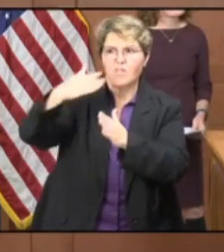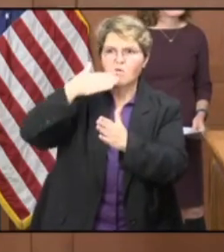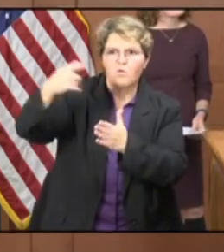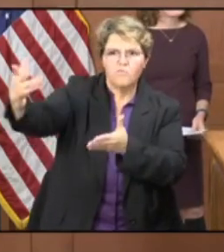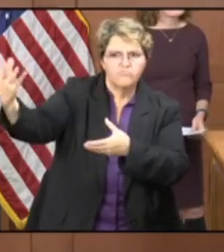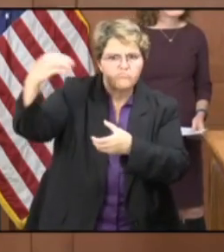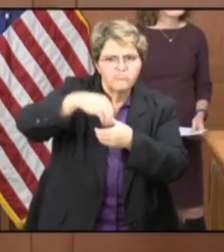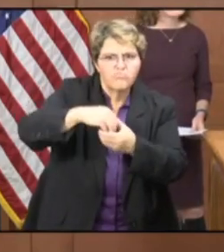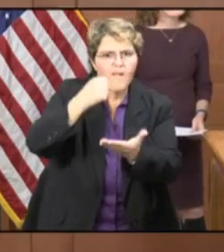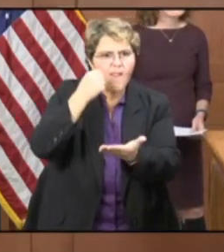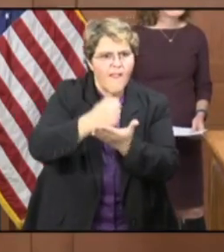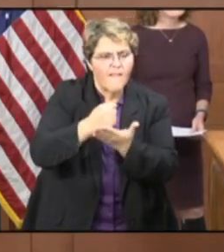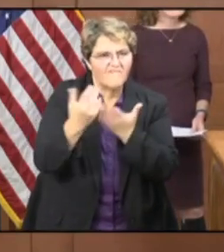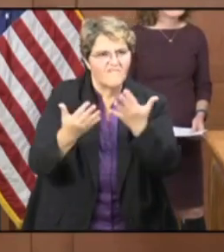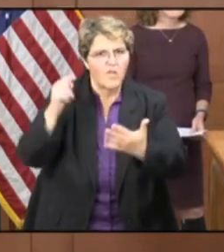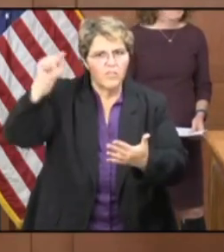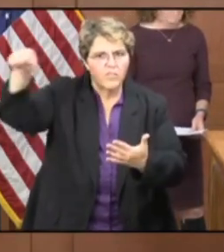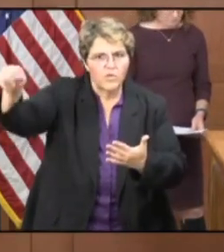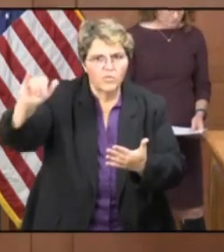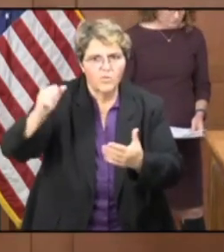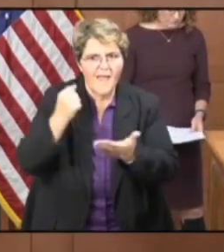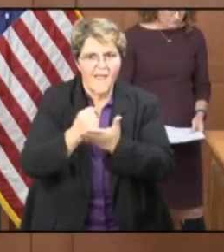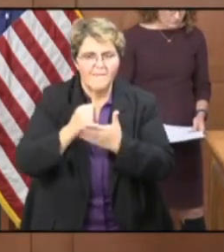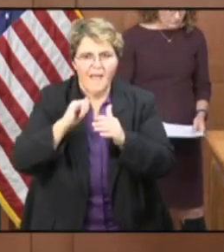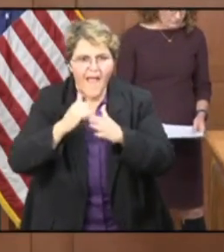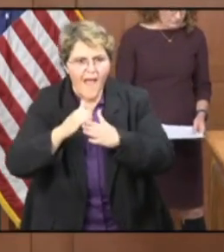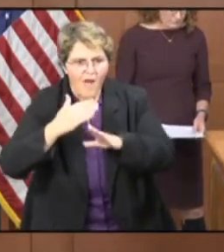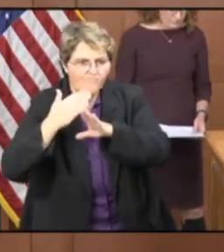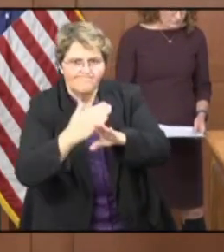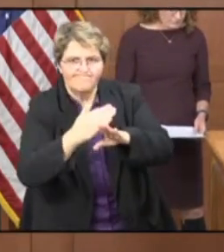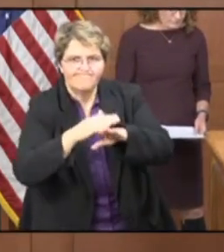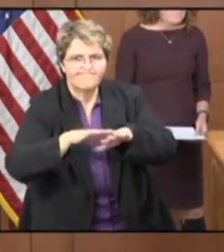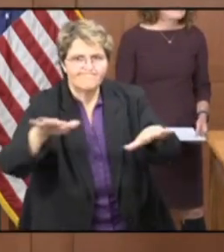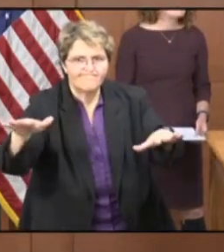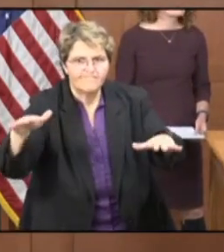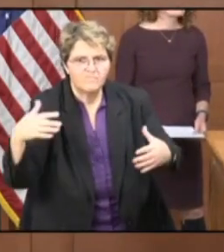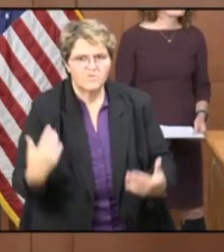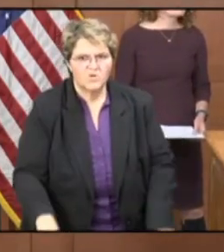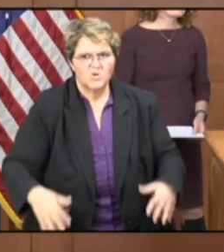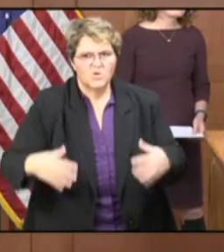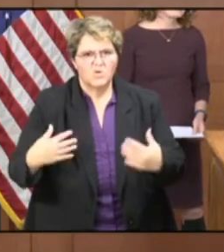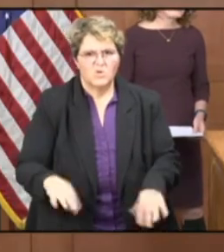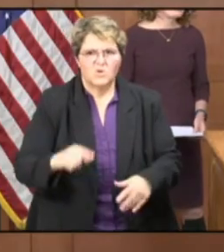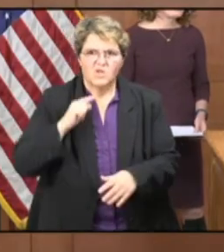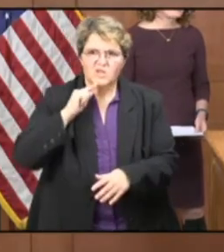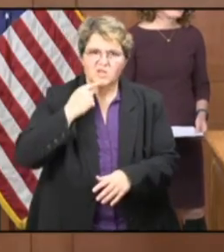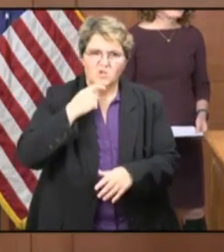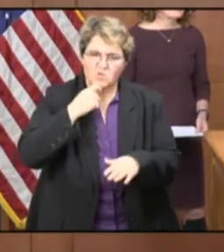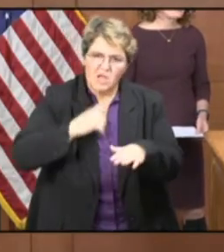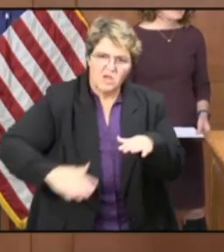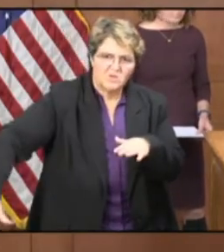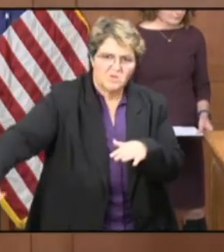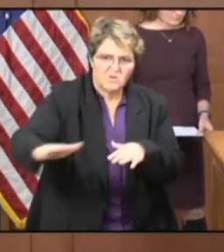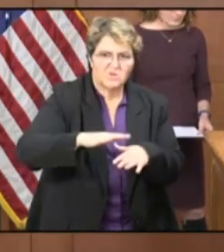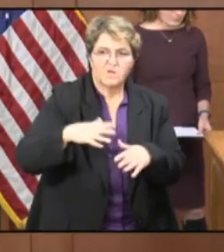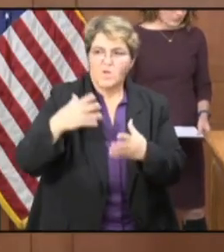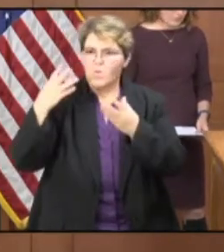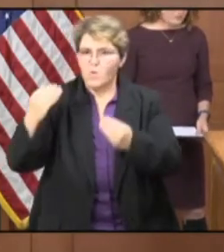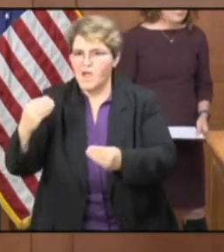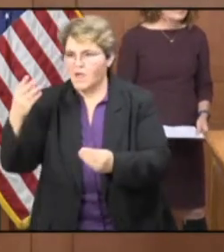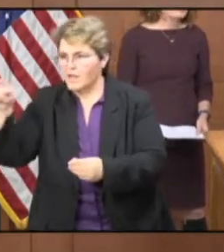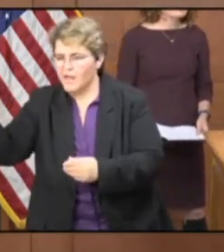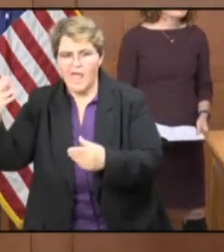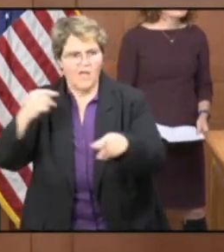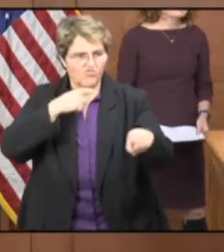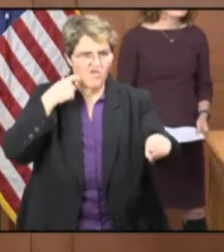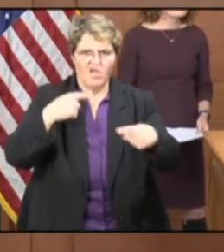wildfire. What can you do to help? And it gives you the idea of the extremes that we're trying to manage through right now. But there's a lot that you can